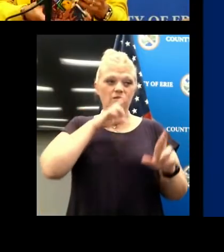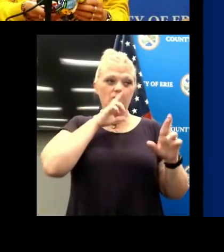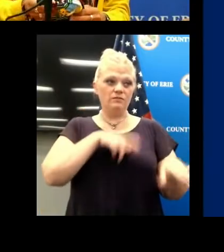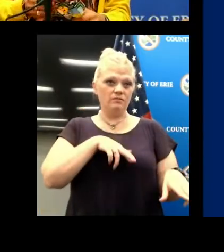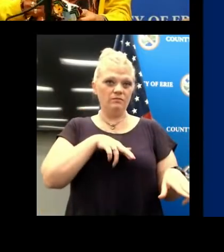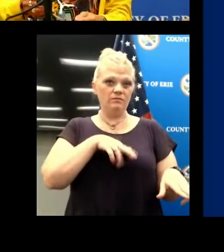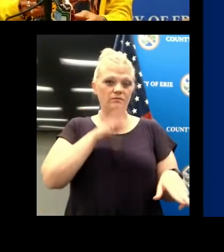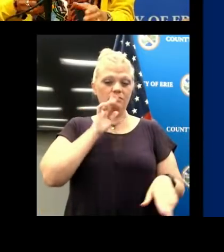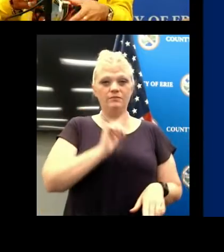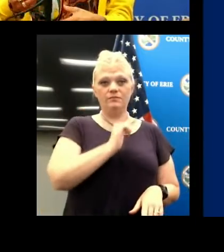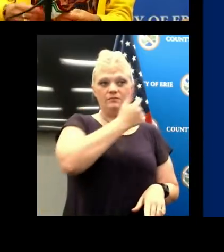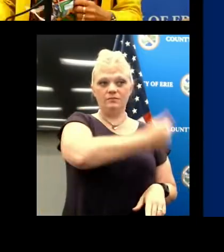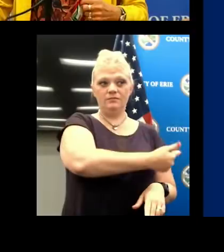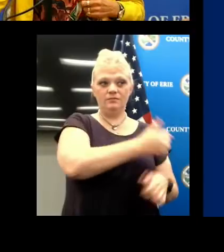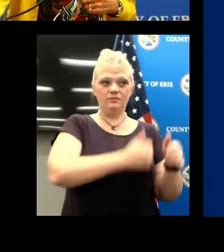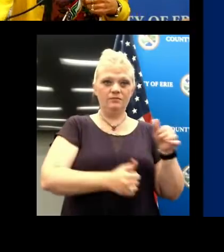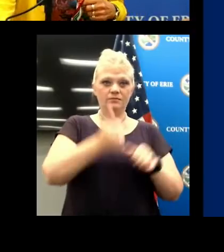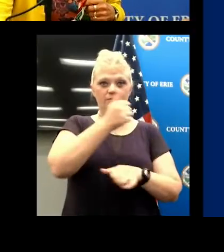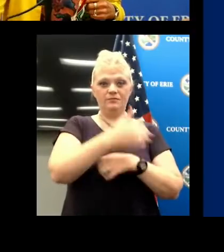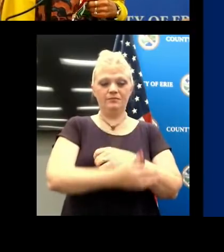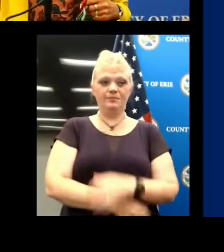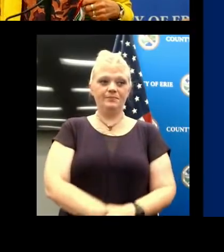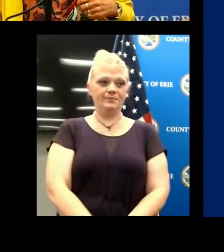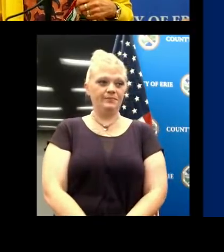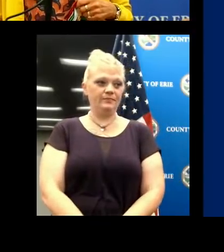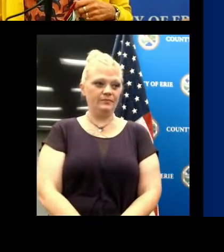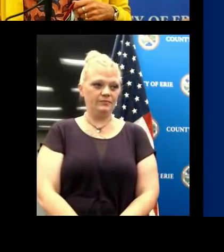I will turn it over to our county executive.